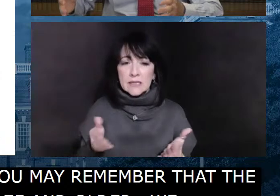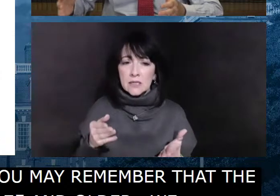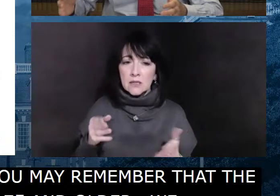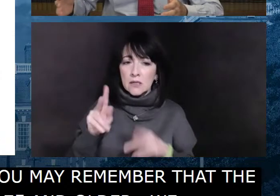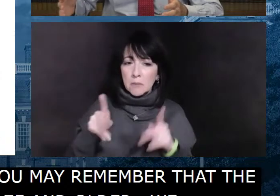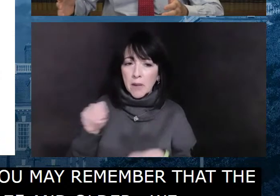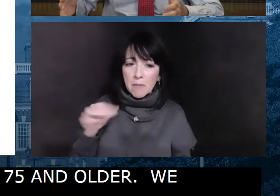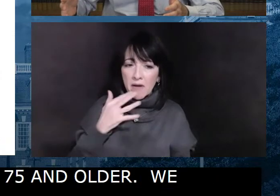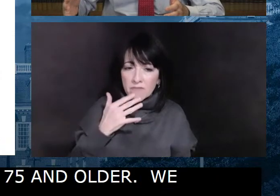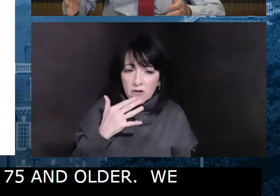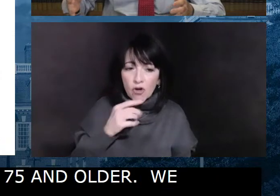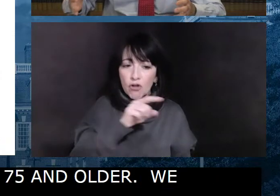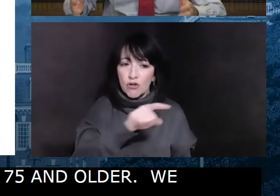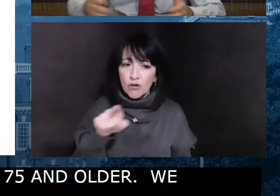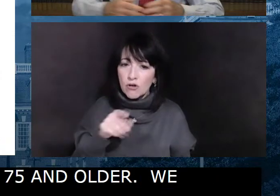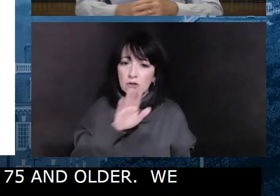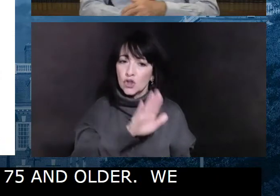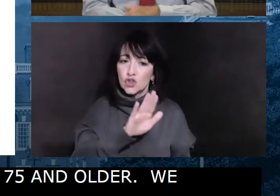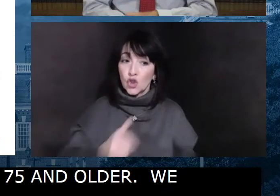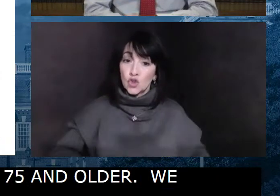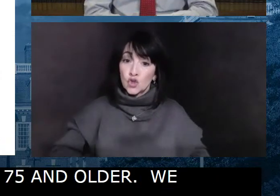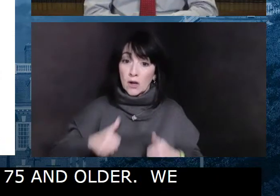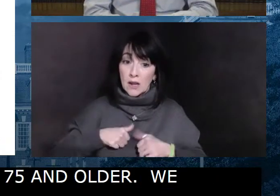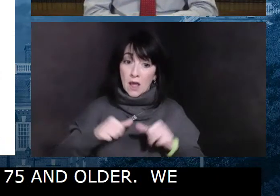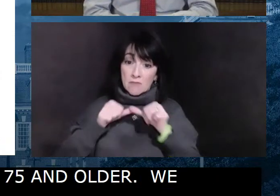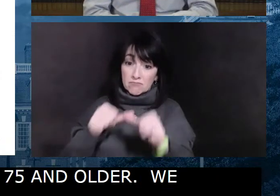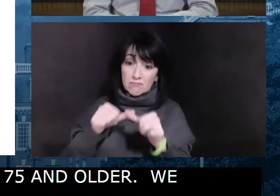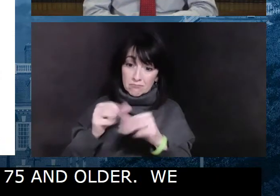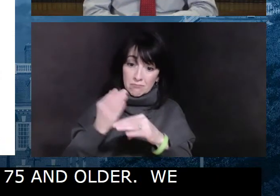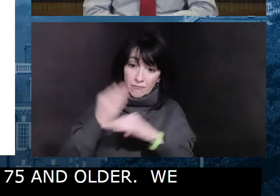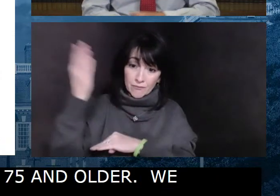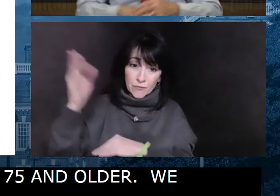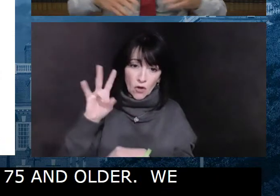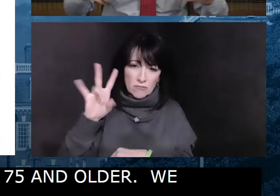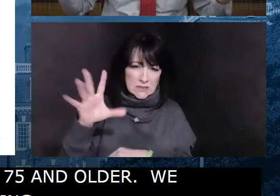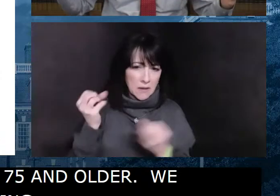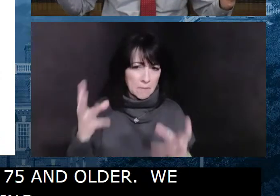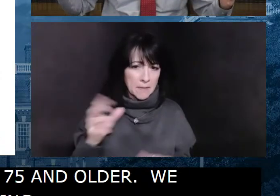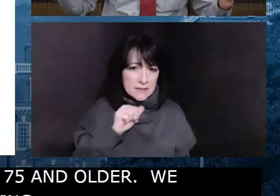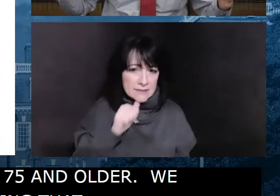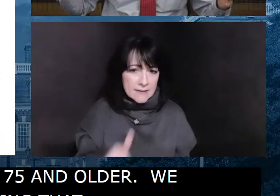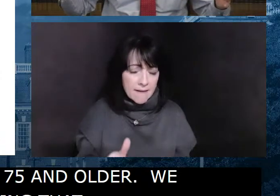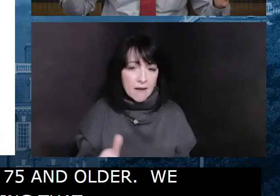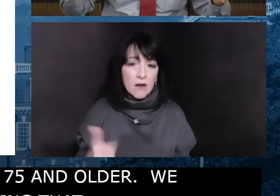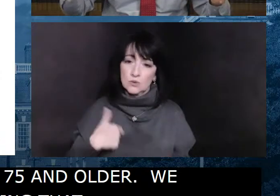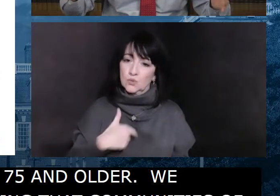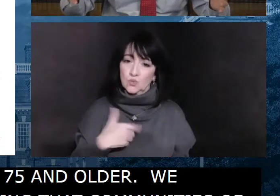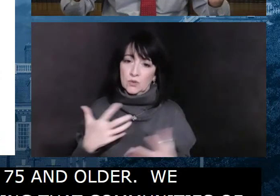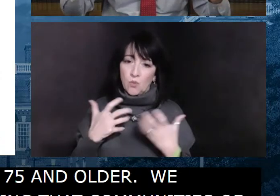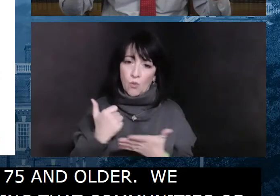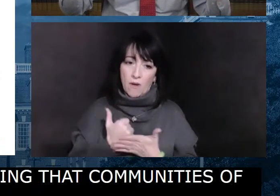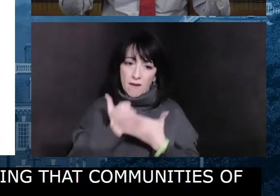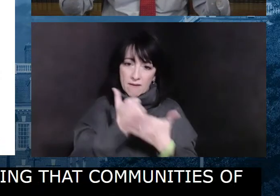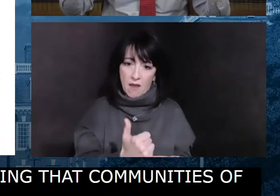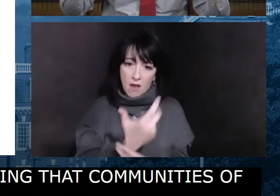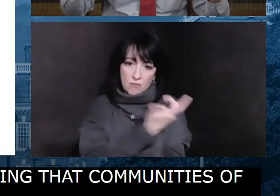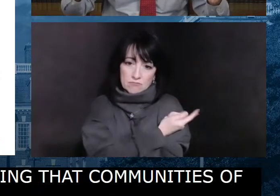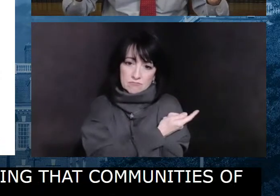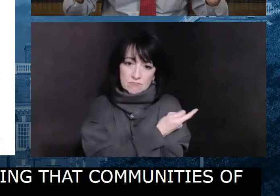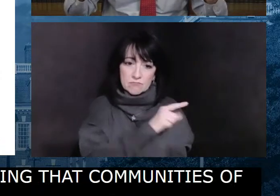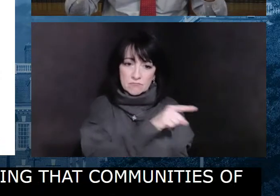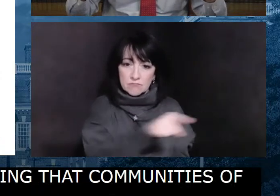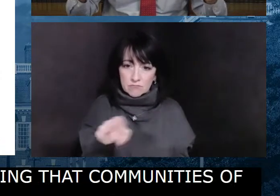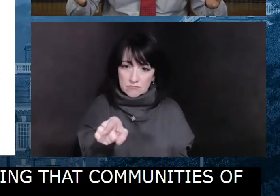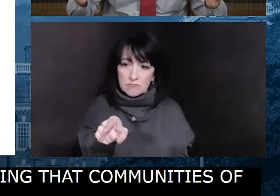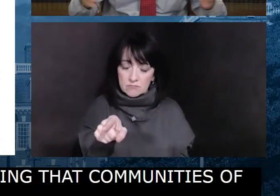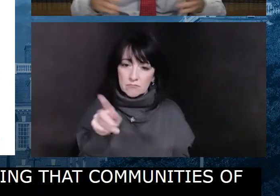life expectancy than the general population. And so we widened that out. At the end of the